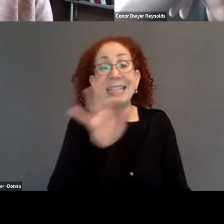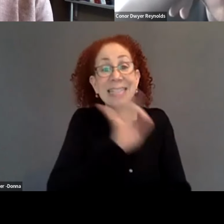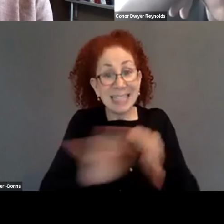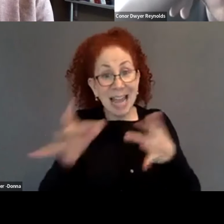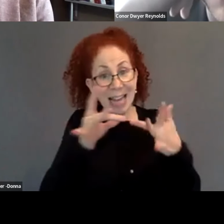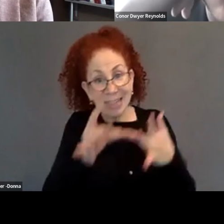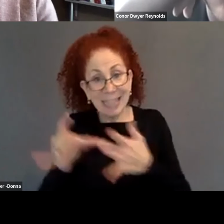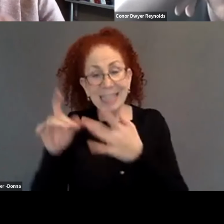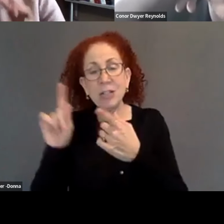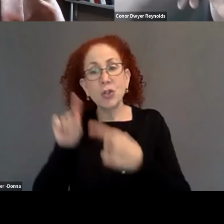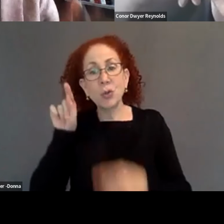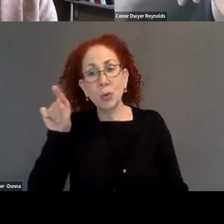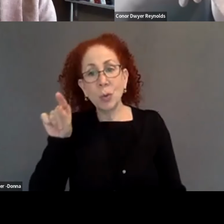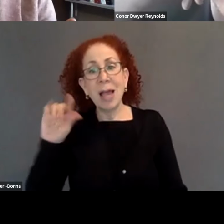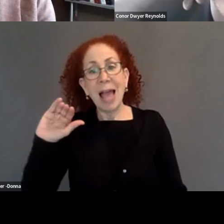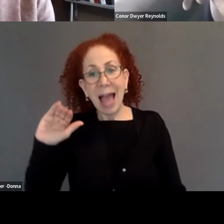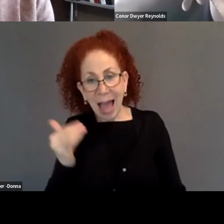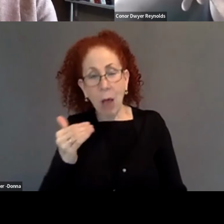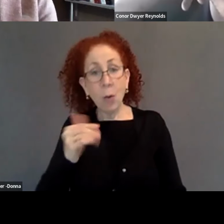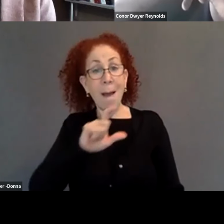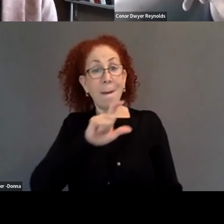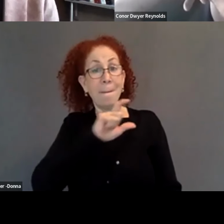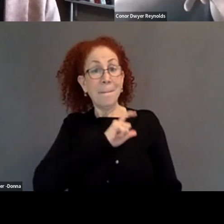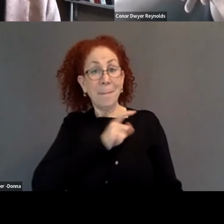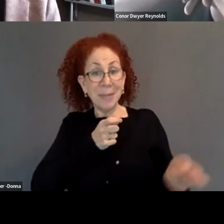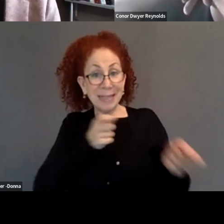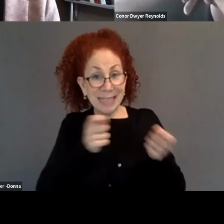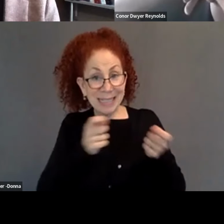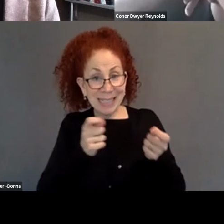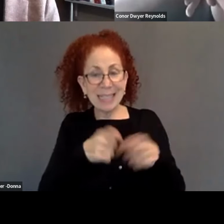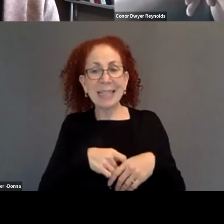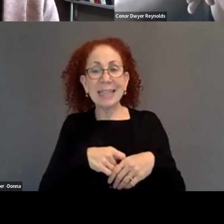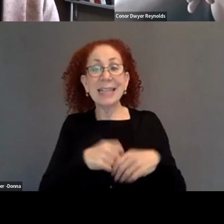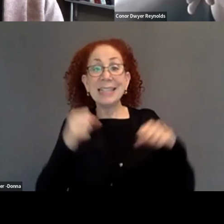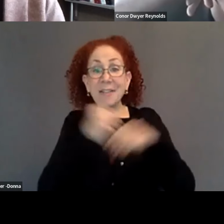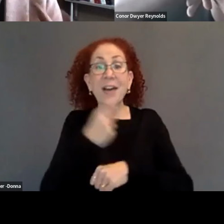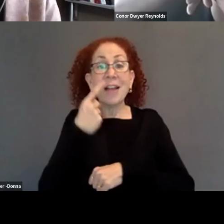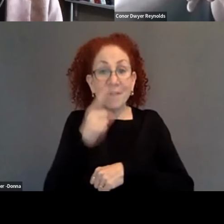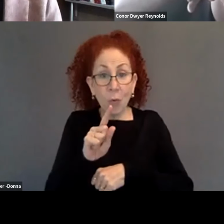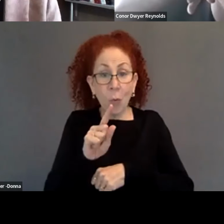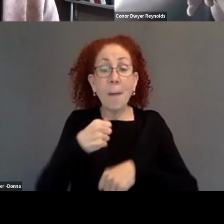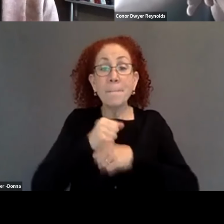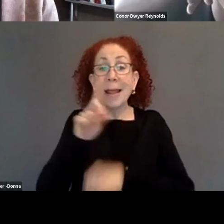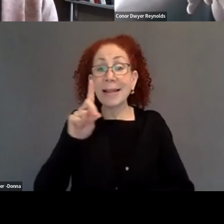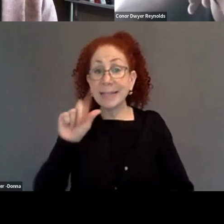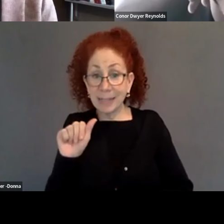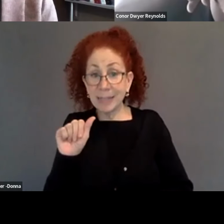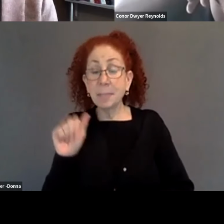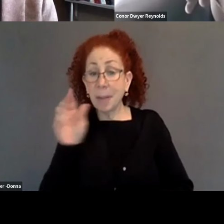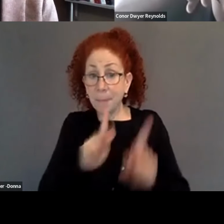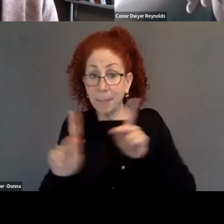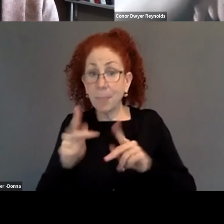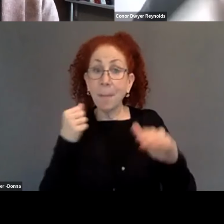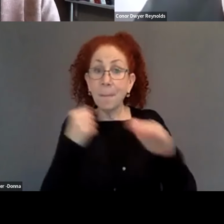about the ways in which policing is a site for the criminalization of disability and the disciplining